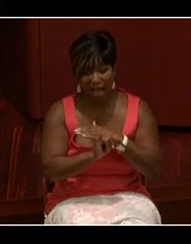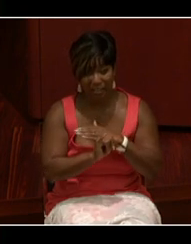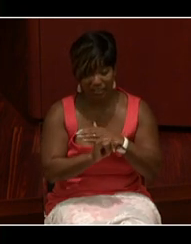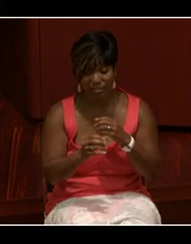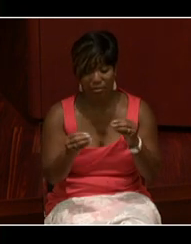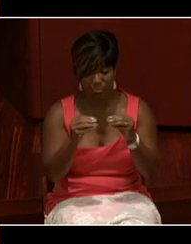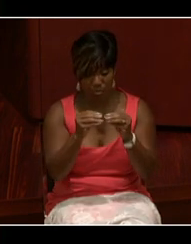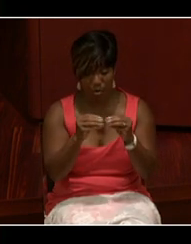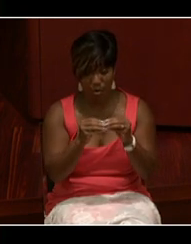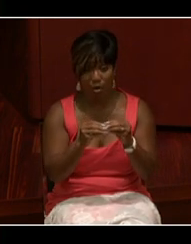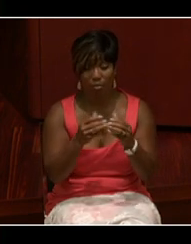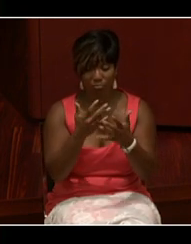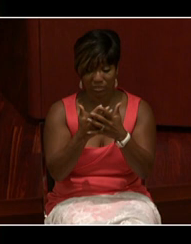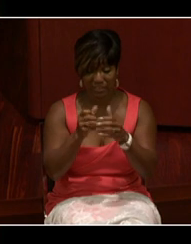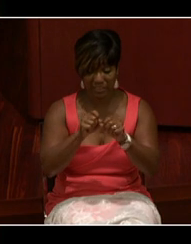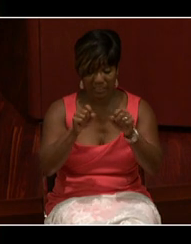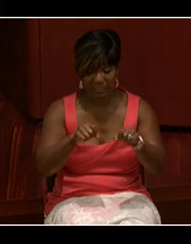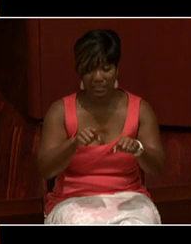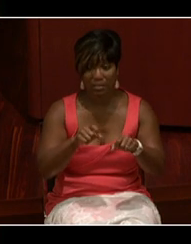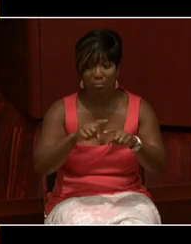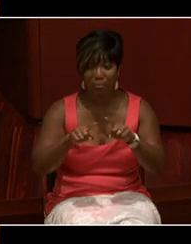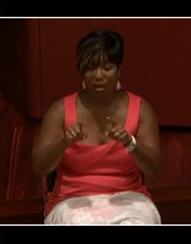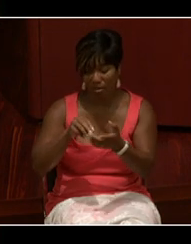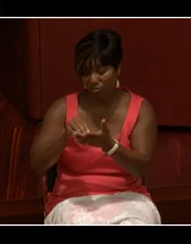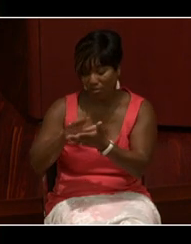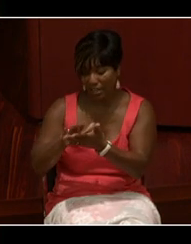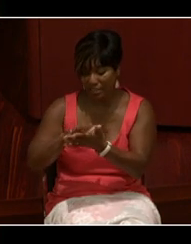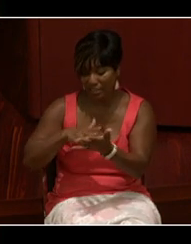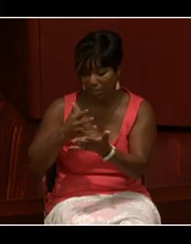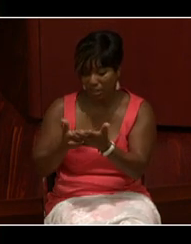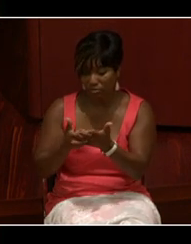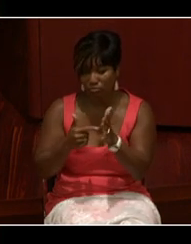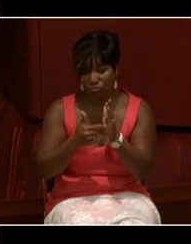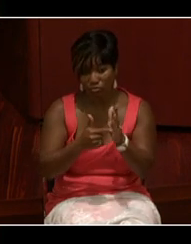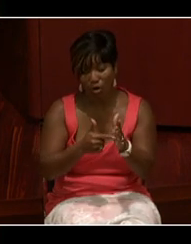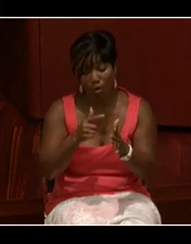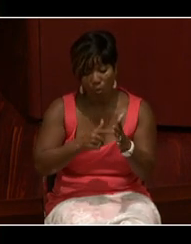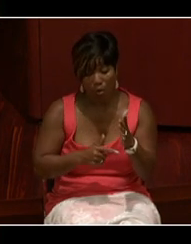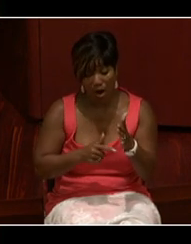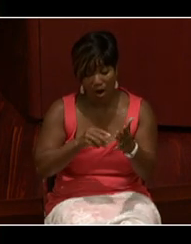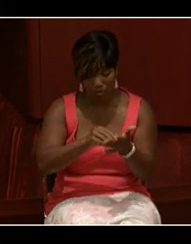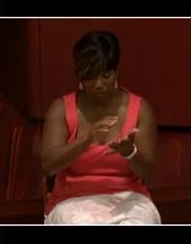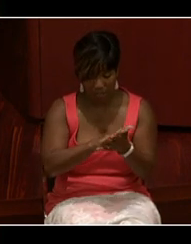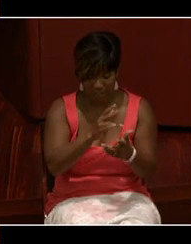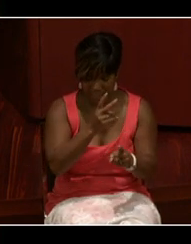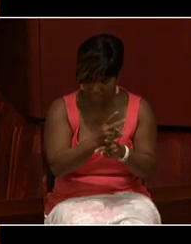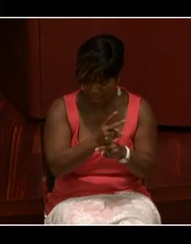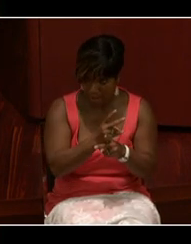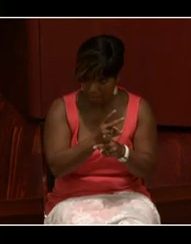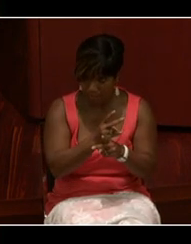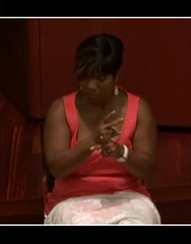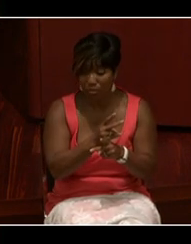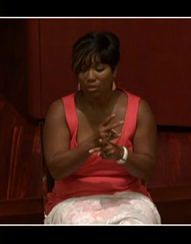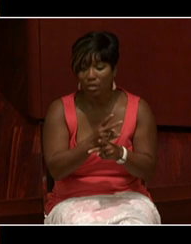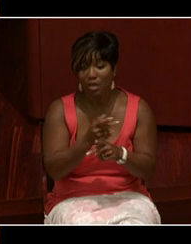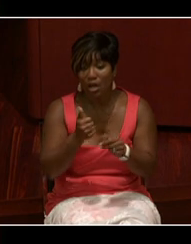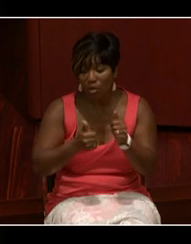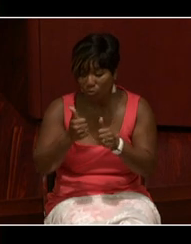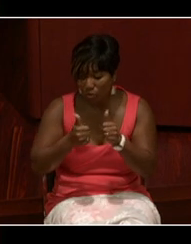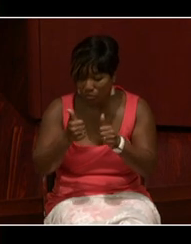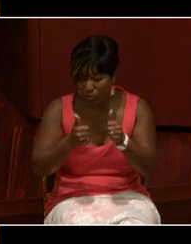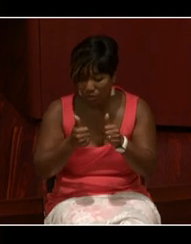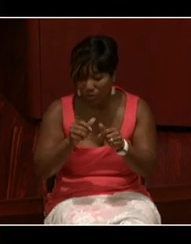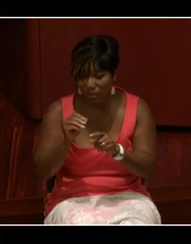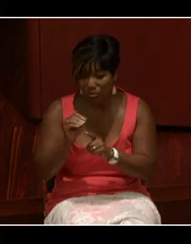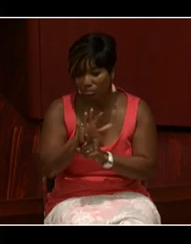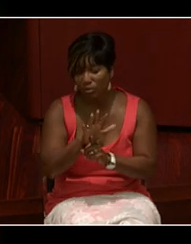years, but record schedules dictate what federal records are kept and which ones are eventually disposed of and not kept or